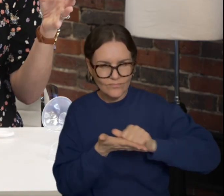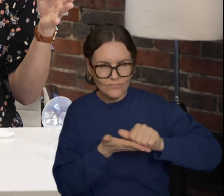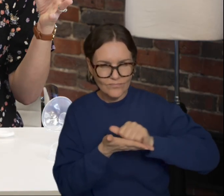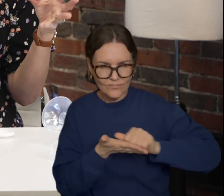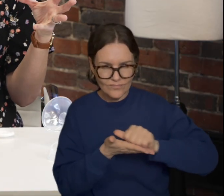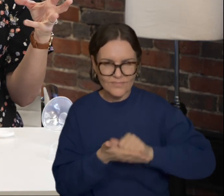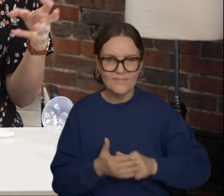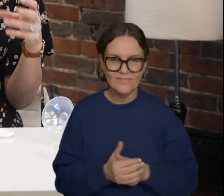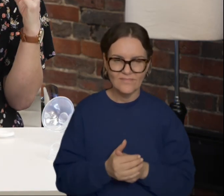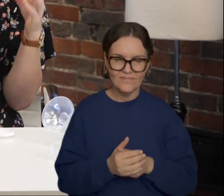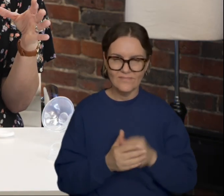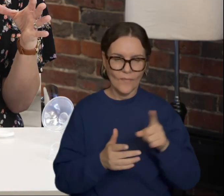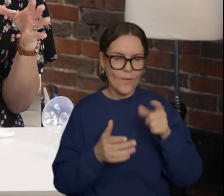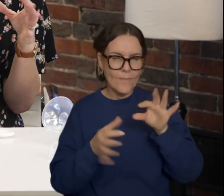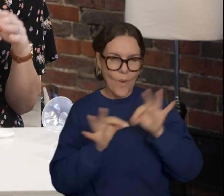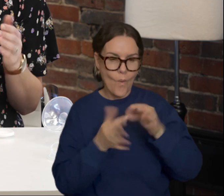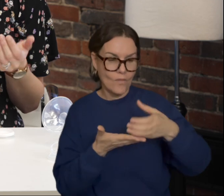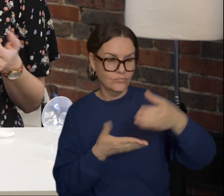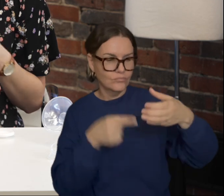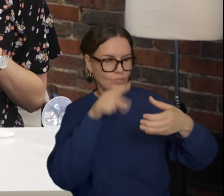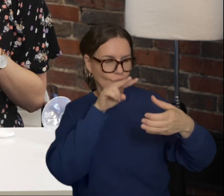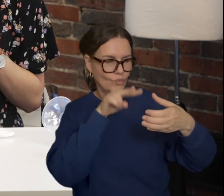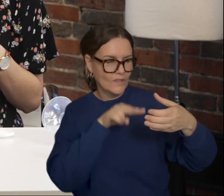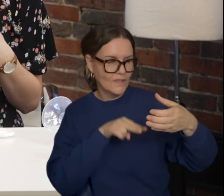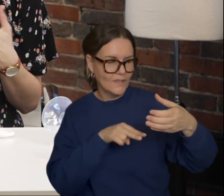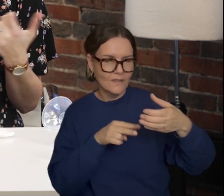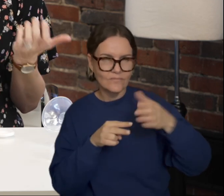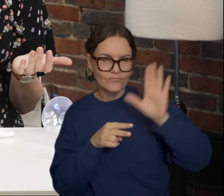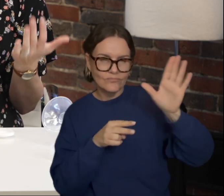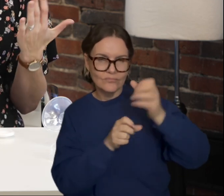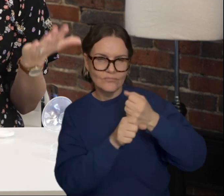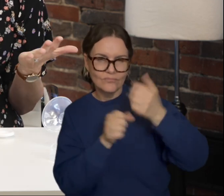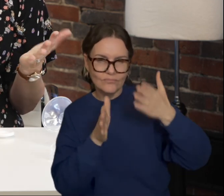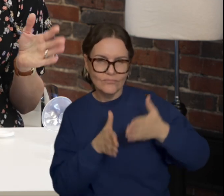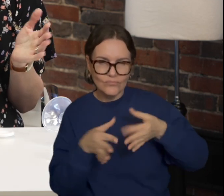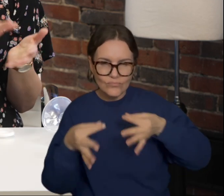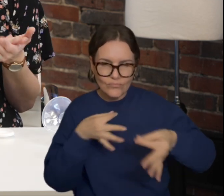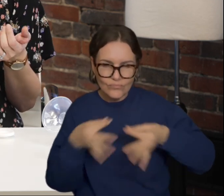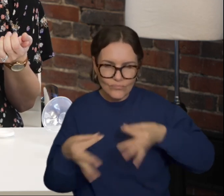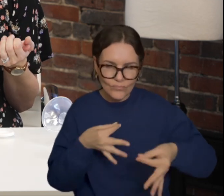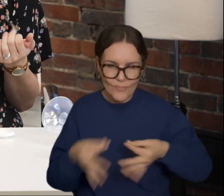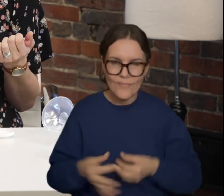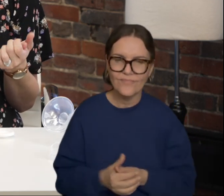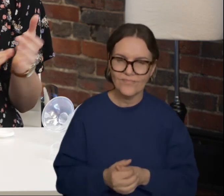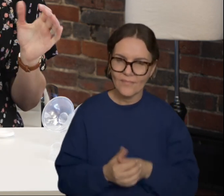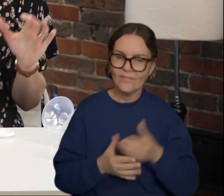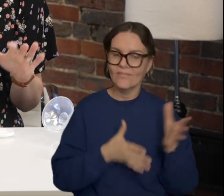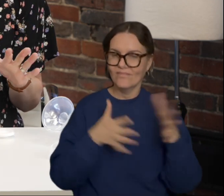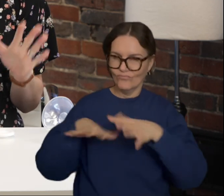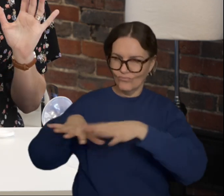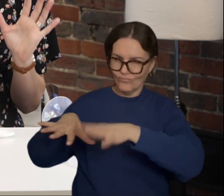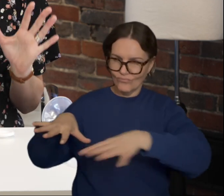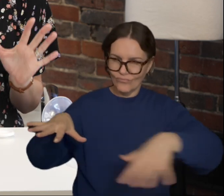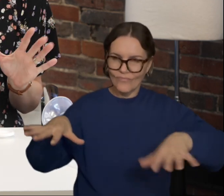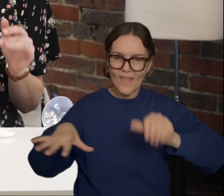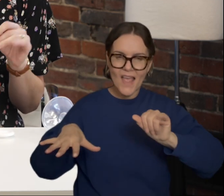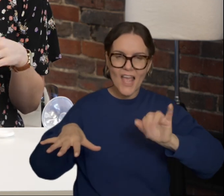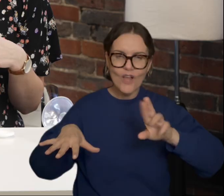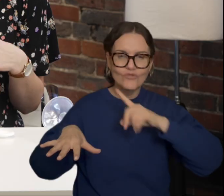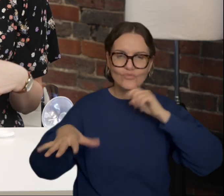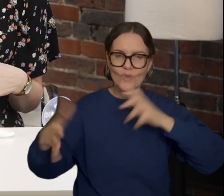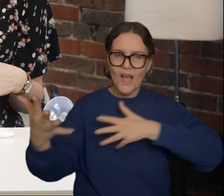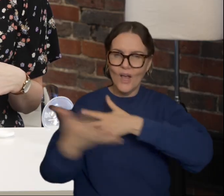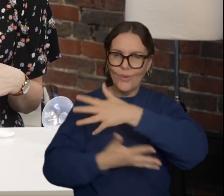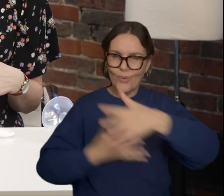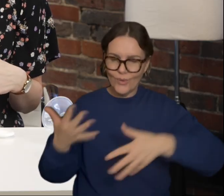sterilizer that sits on your counter, you can use one of those. Make sure you follow the manufacturer recommendations for that sterilizer, and then air